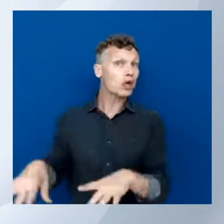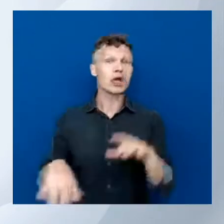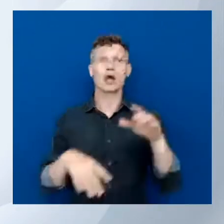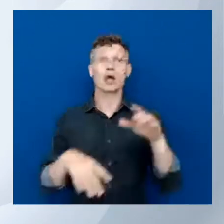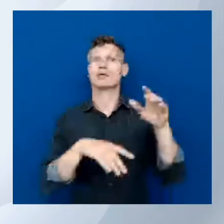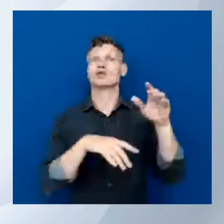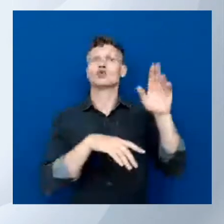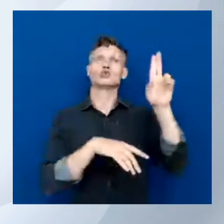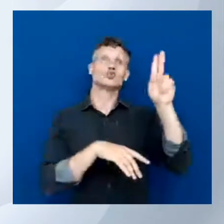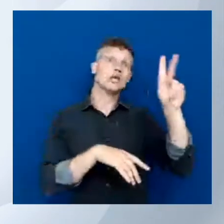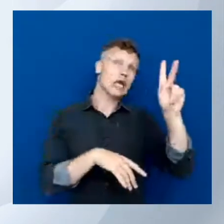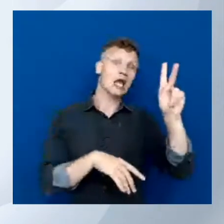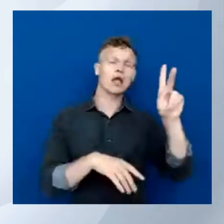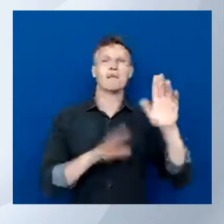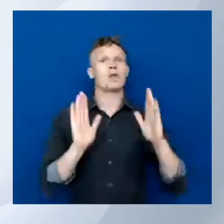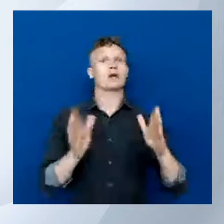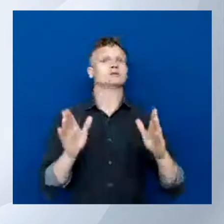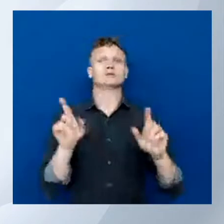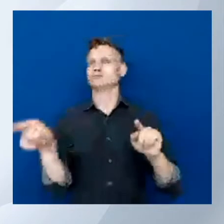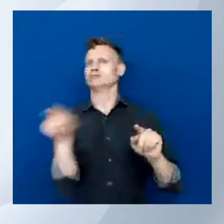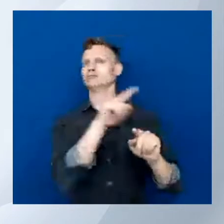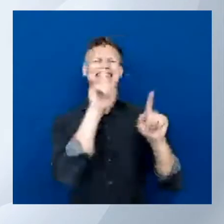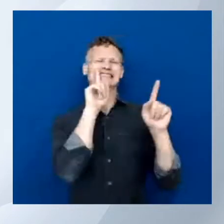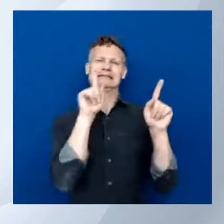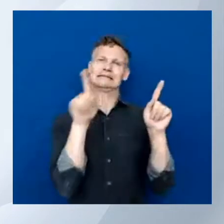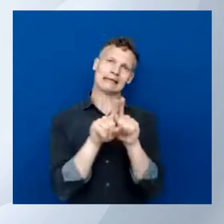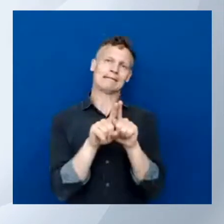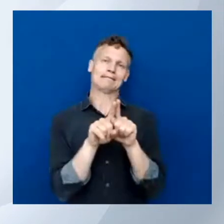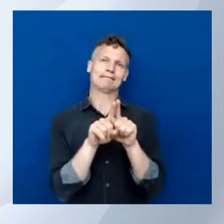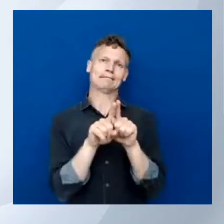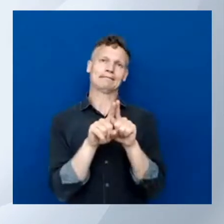experience. Oh, and of course, it has to run on Azure.